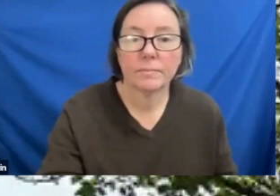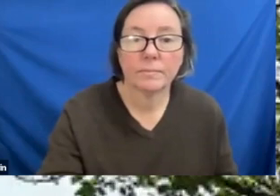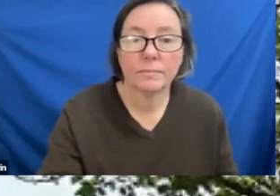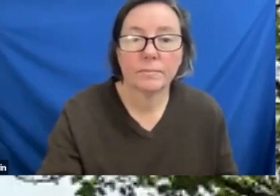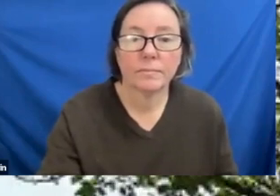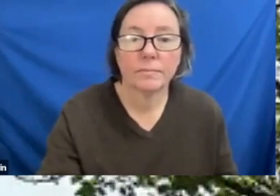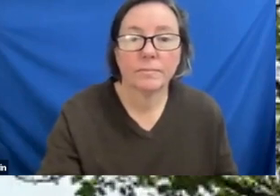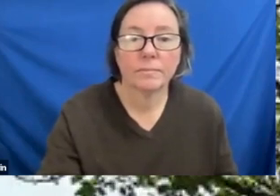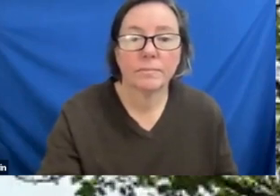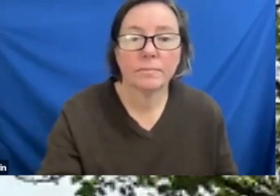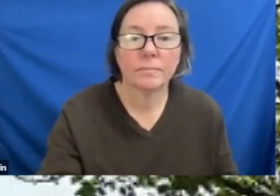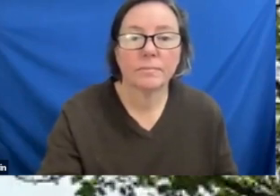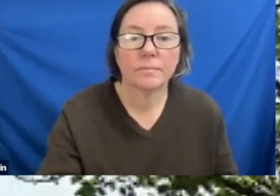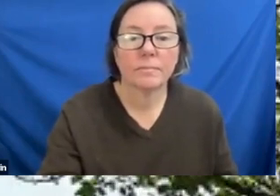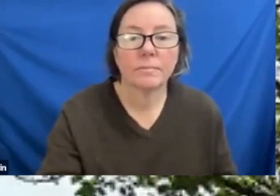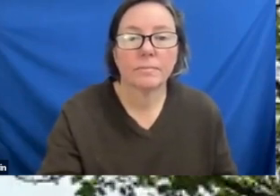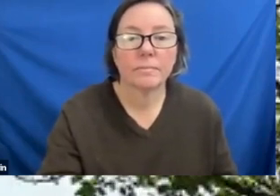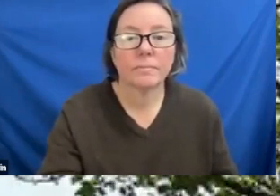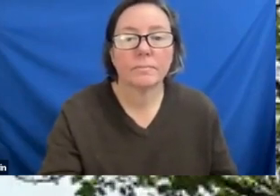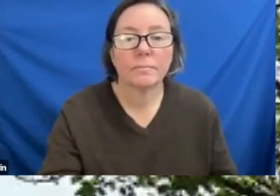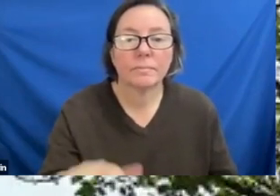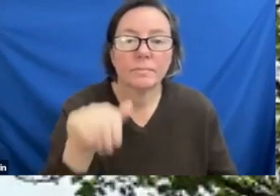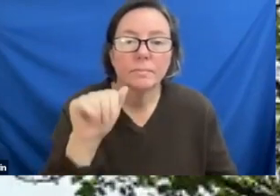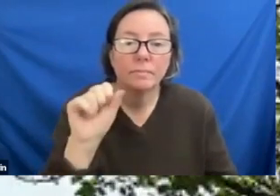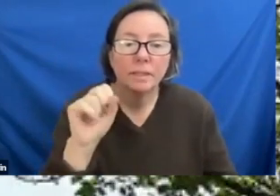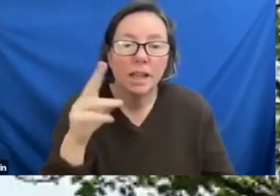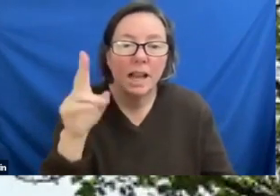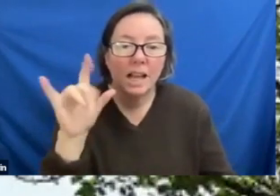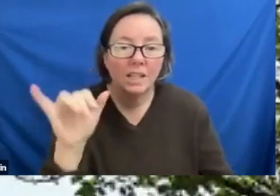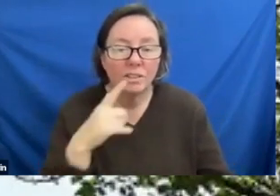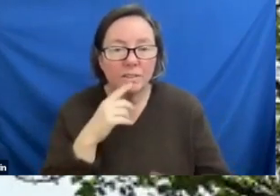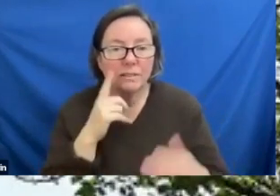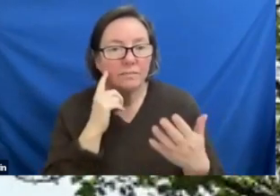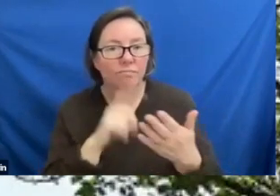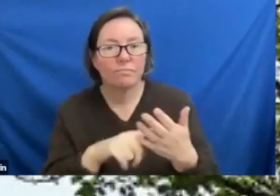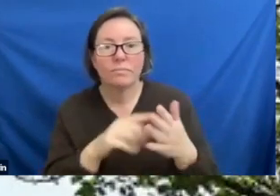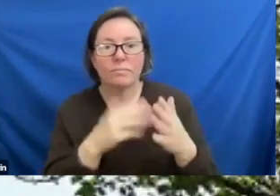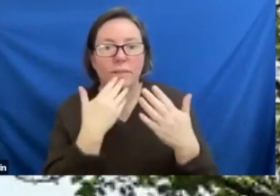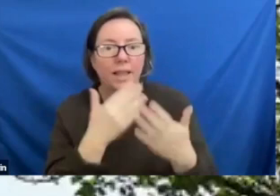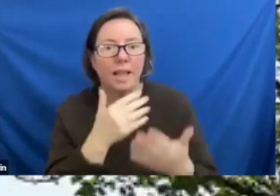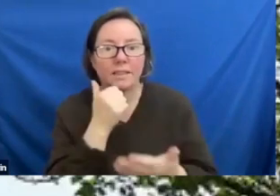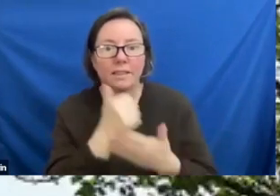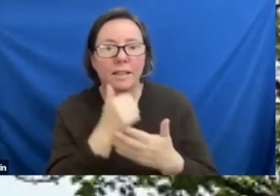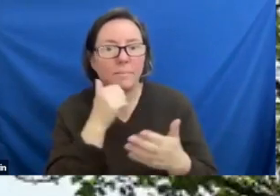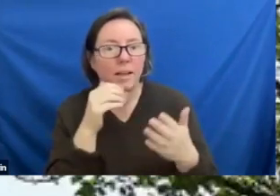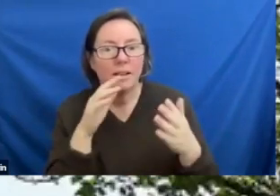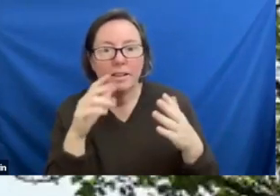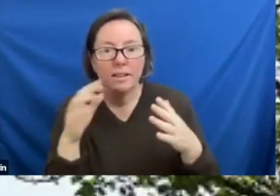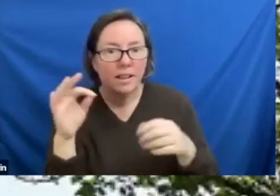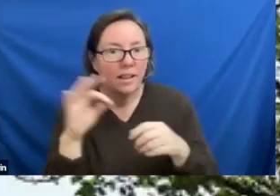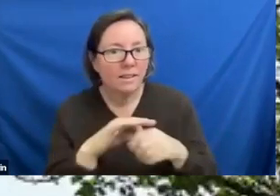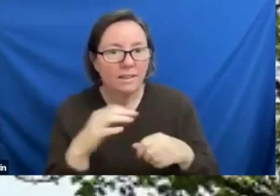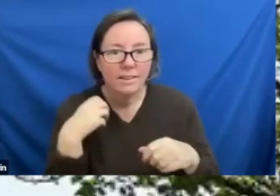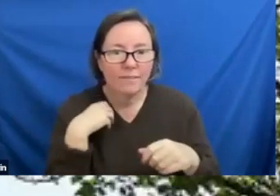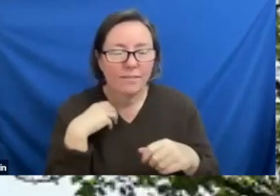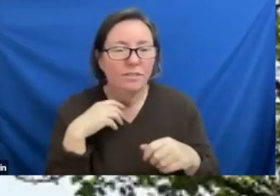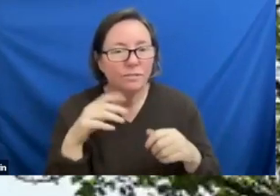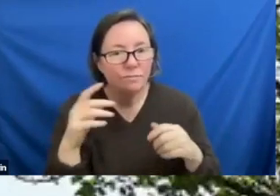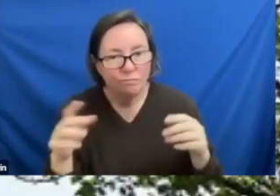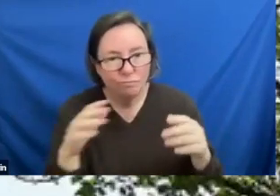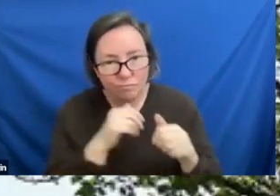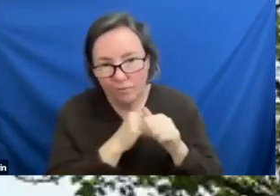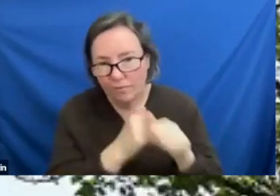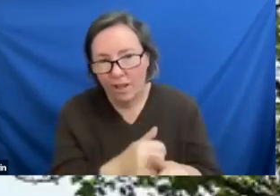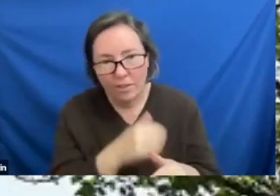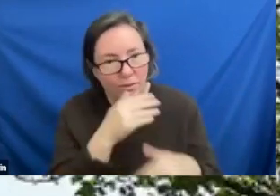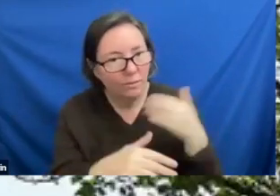then Ashley commented, amen to our elected officials following through. Thank you for joining, Ashley.